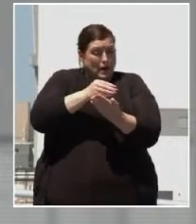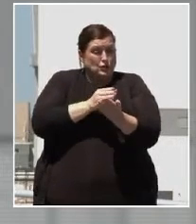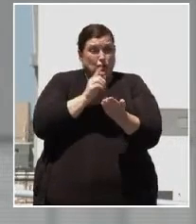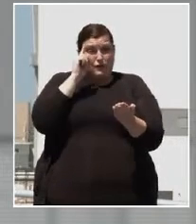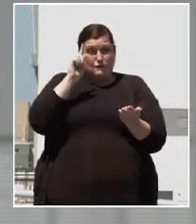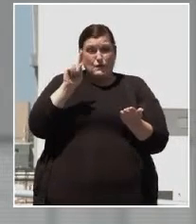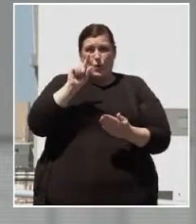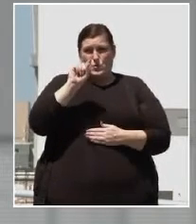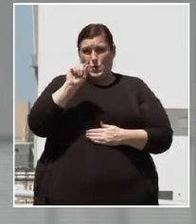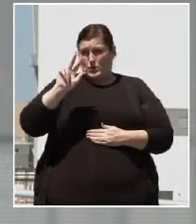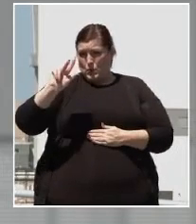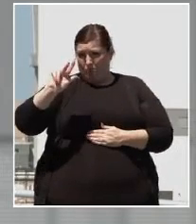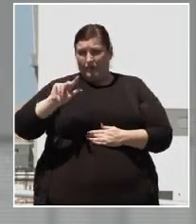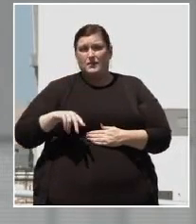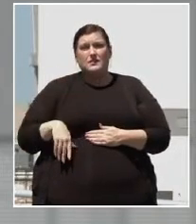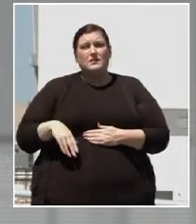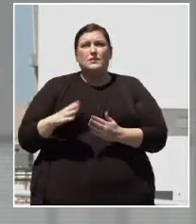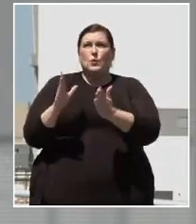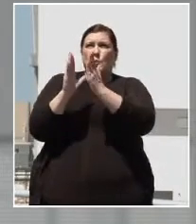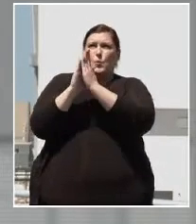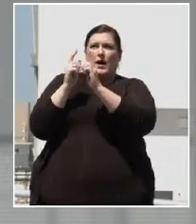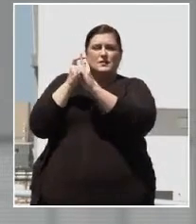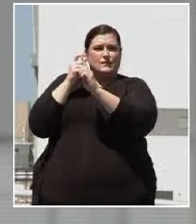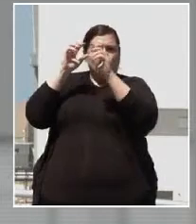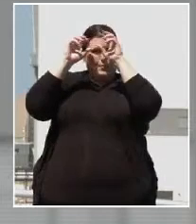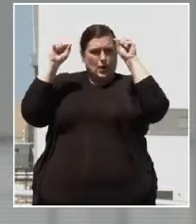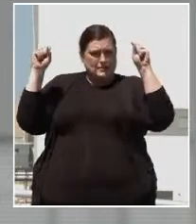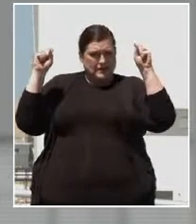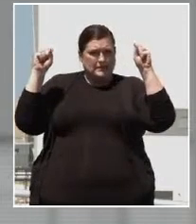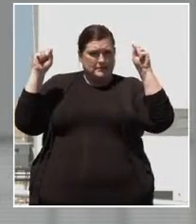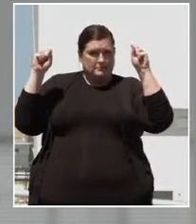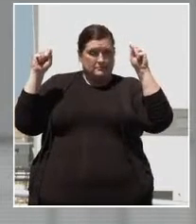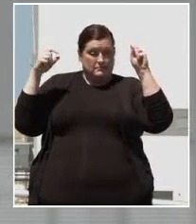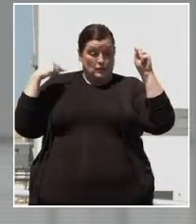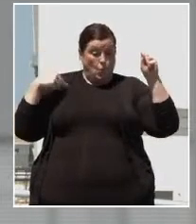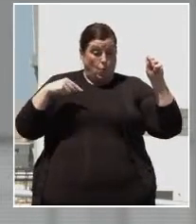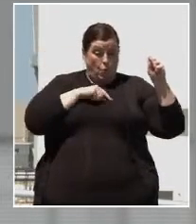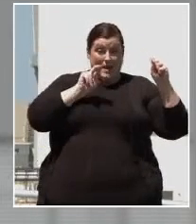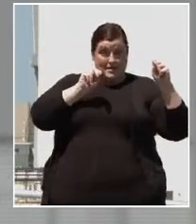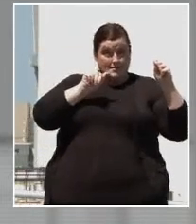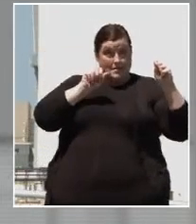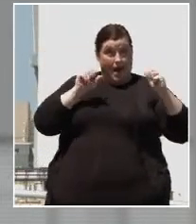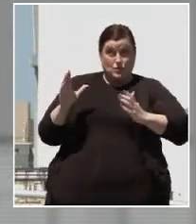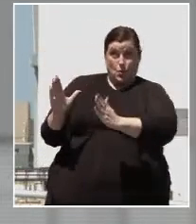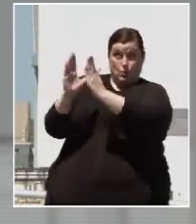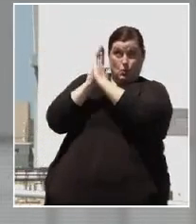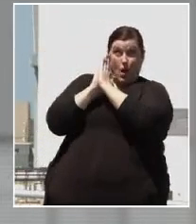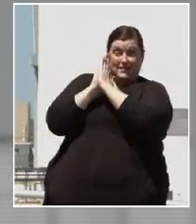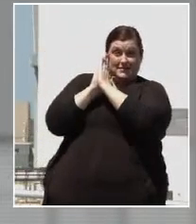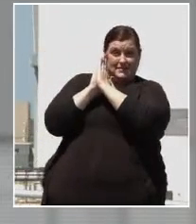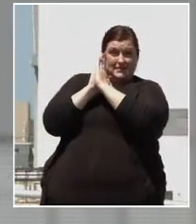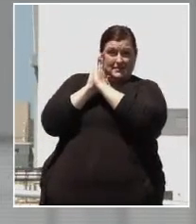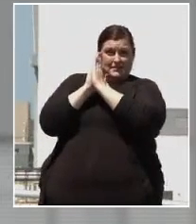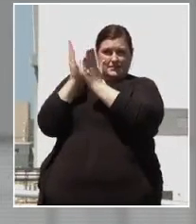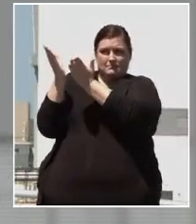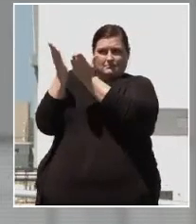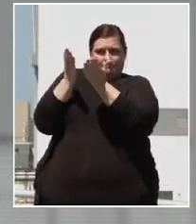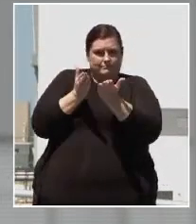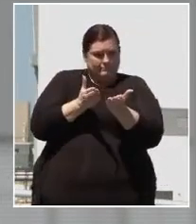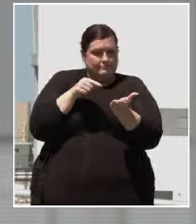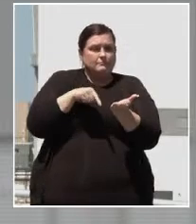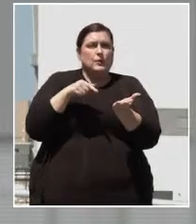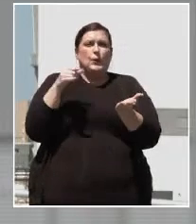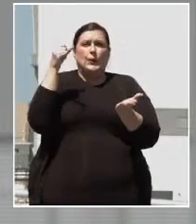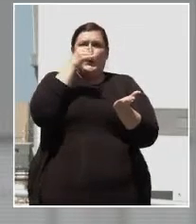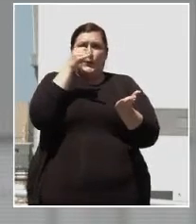23 it's a request from the president from us and it is a significant